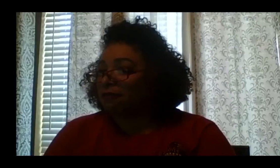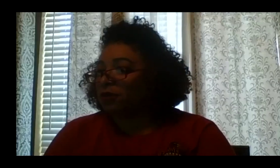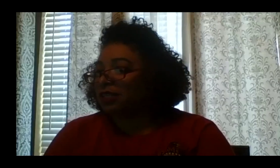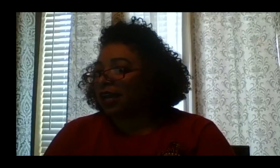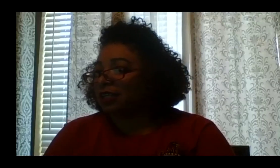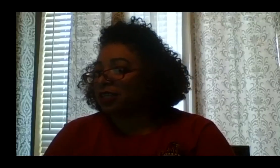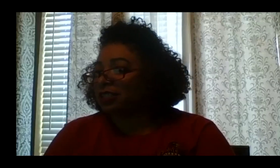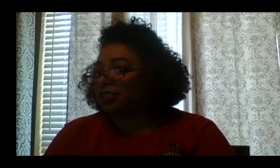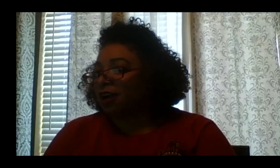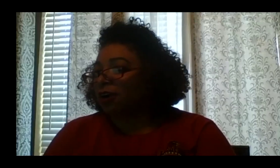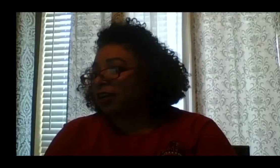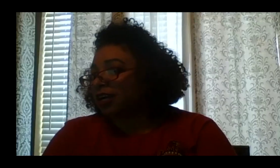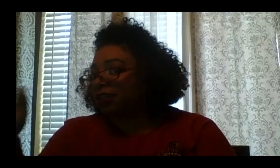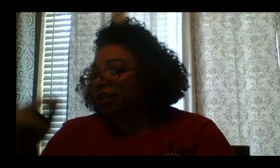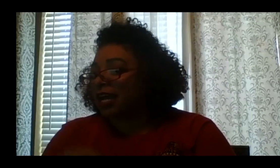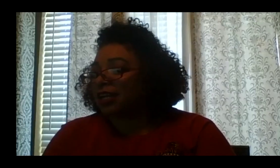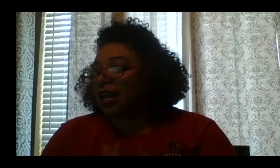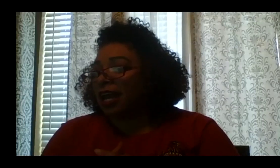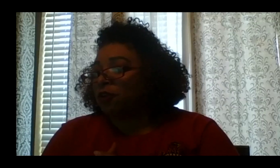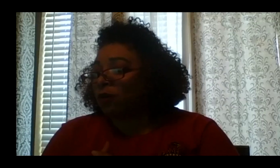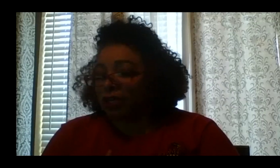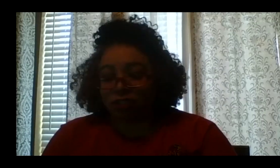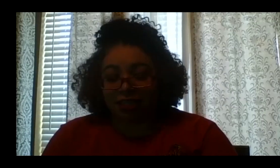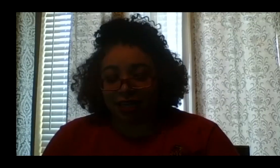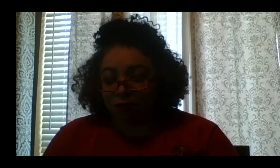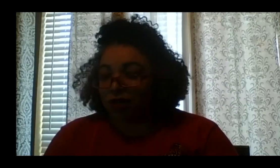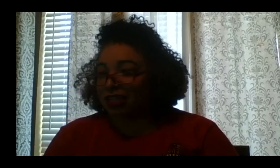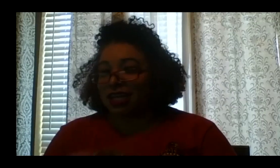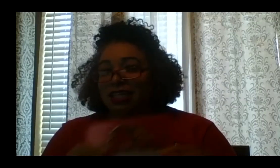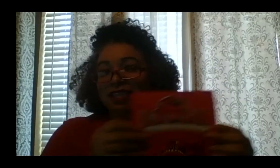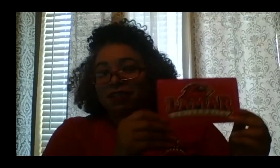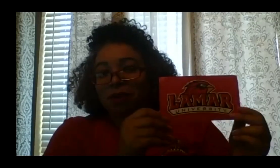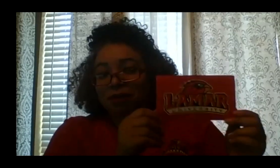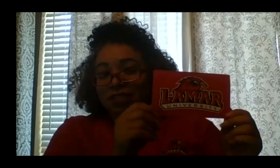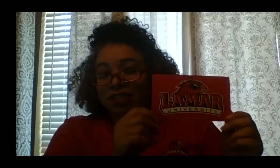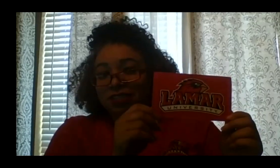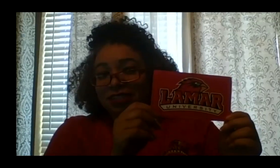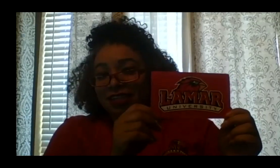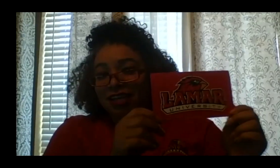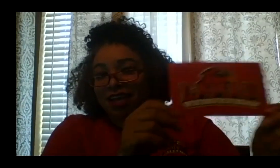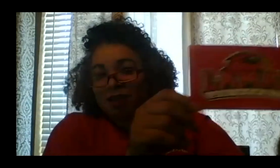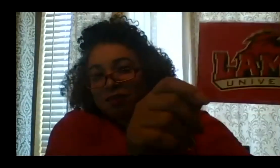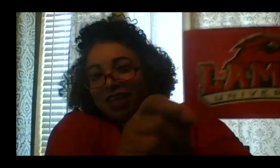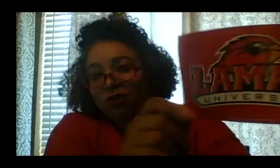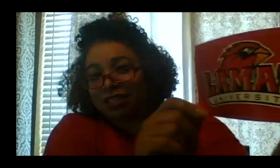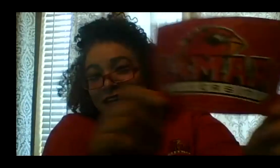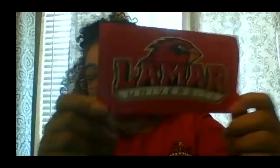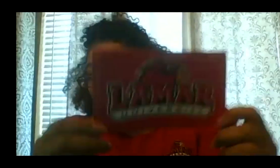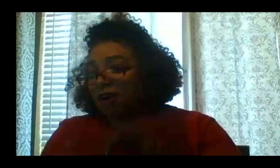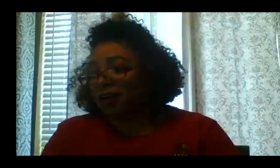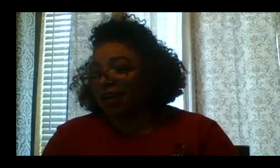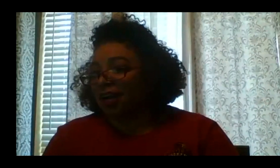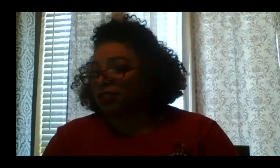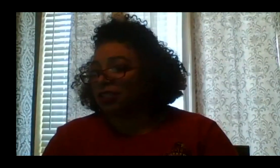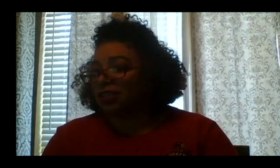Also, if you didn't catch us earlier in the chat, if you are interested in getting one of these nice nifty bumper stickers, they will not tear up